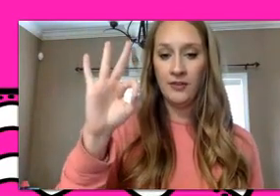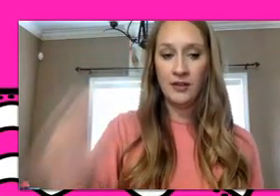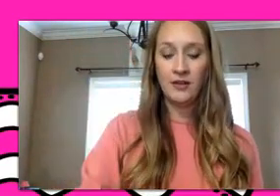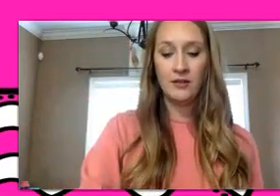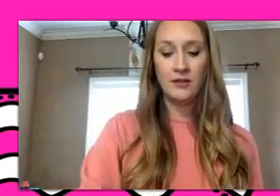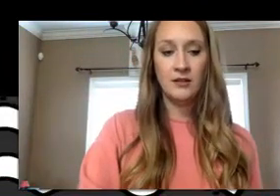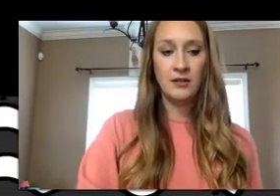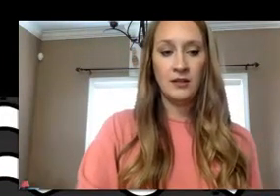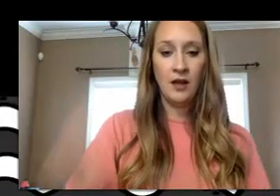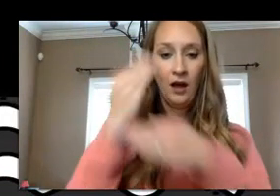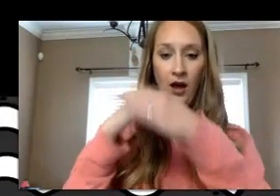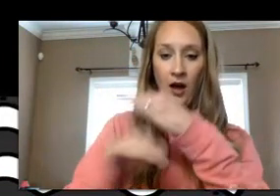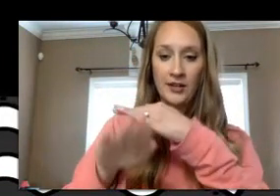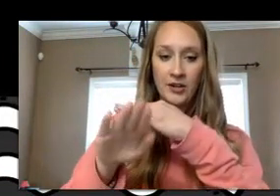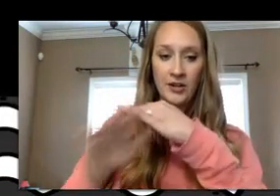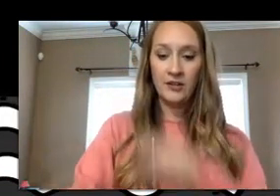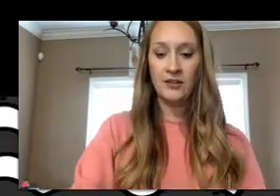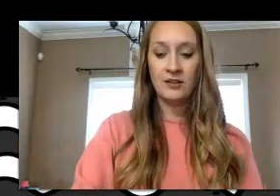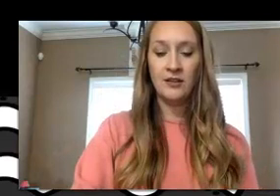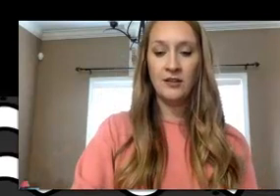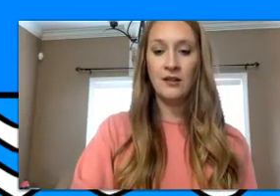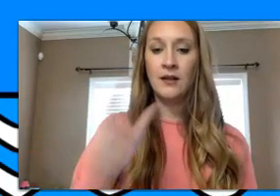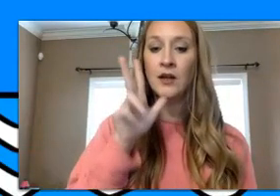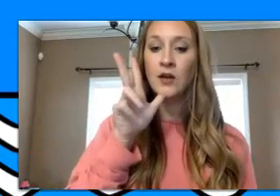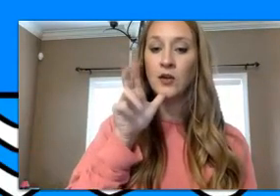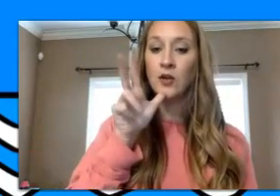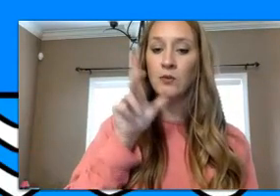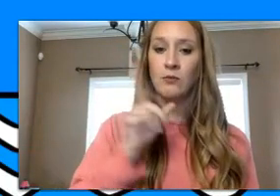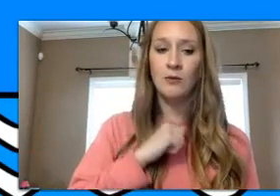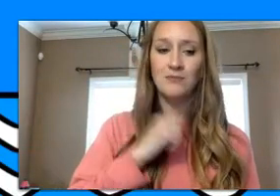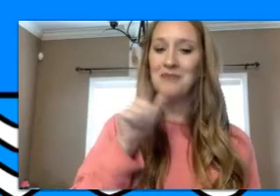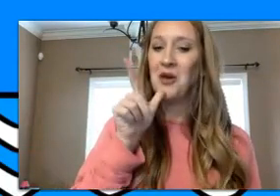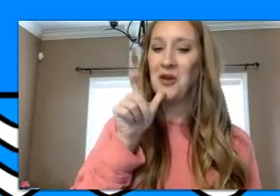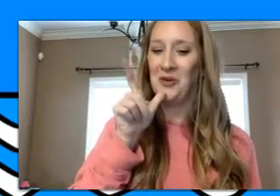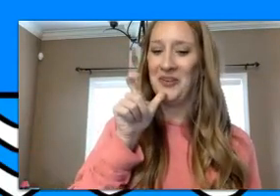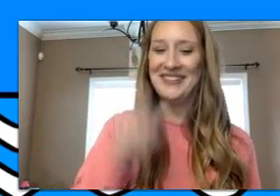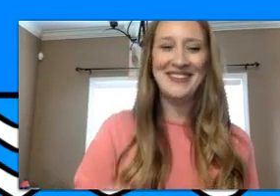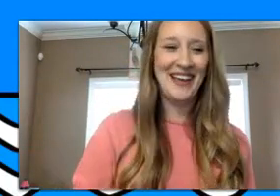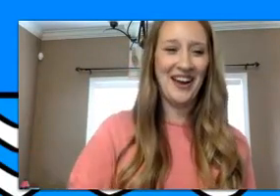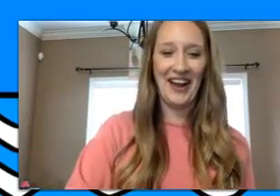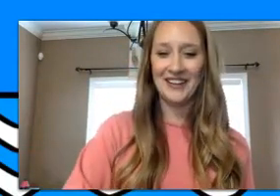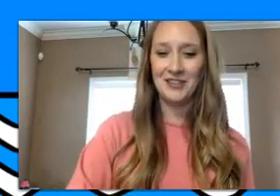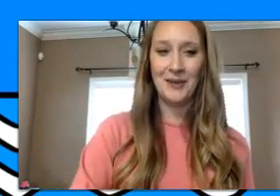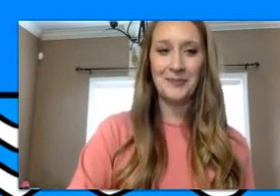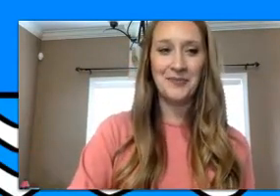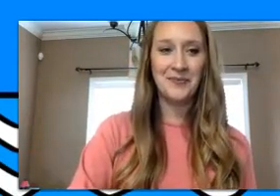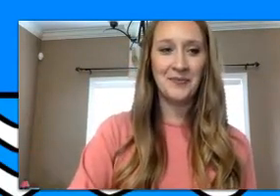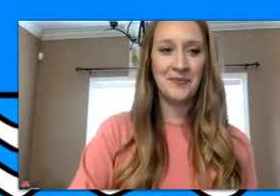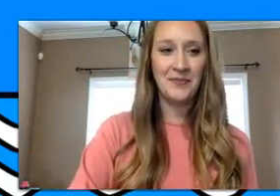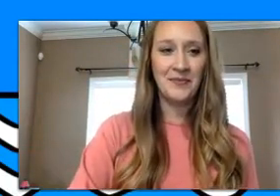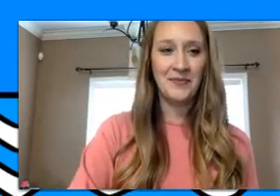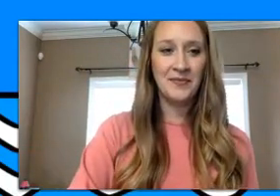of, under, who. All right, good job.